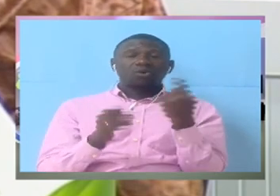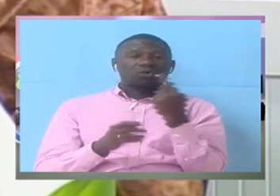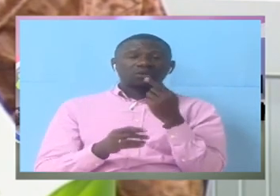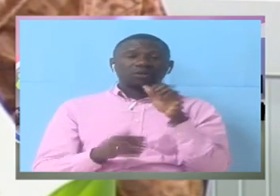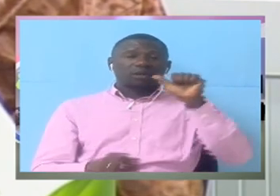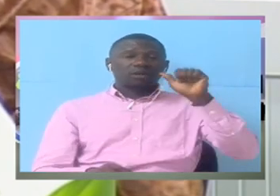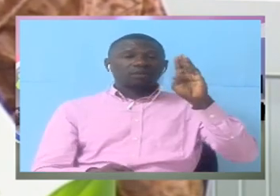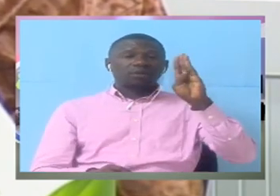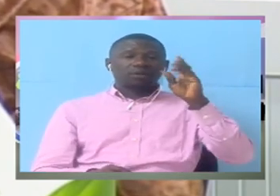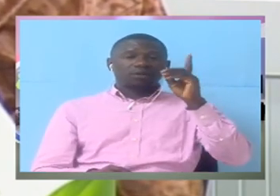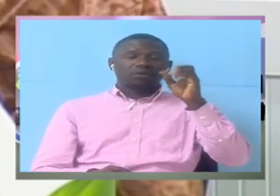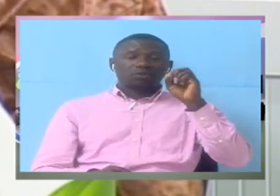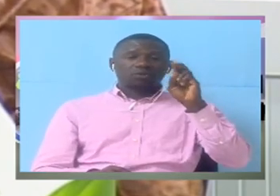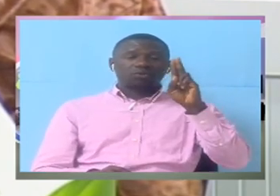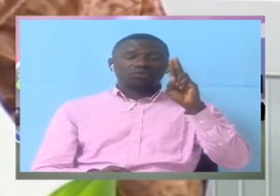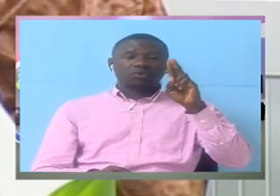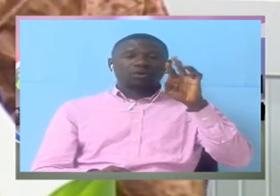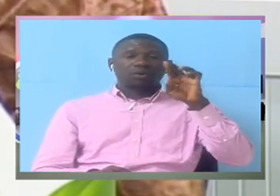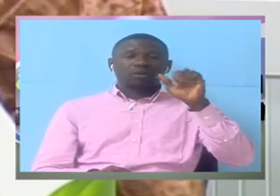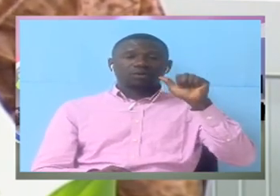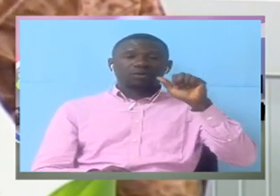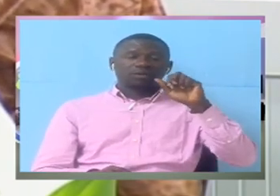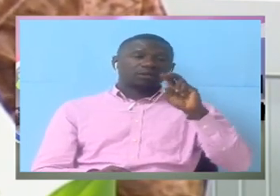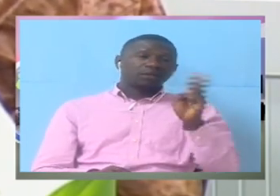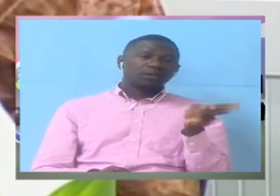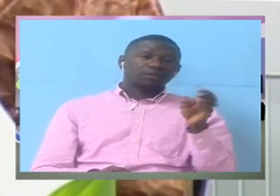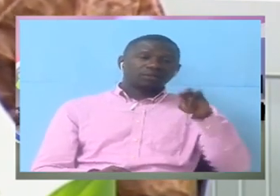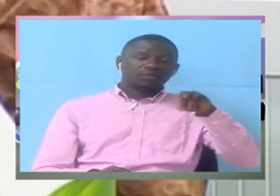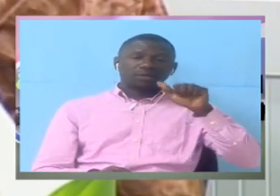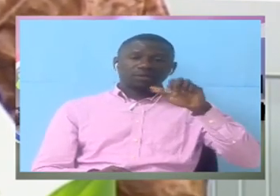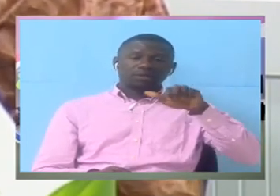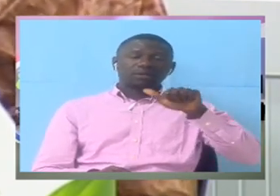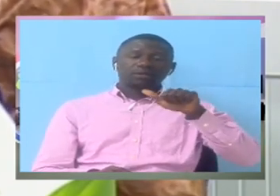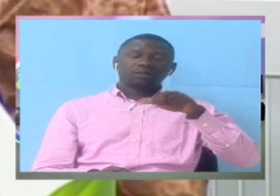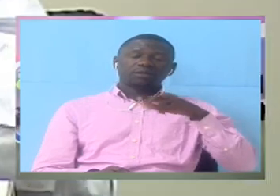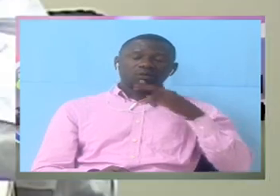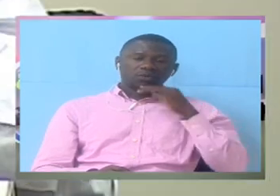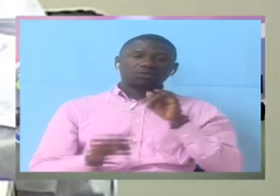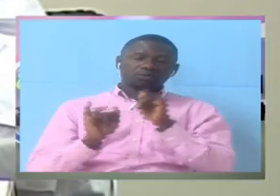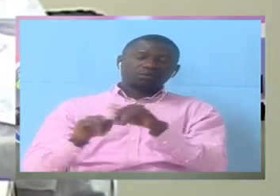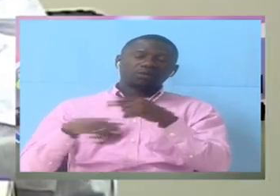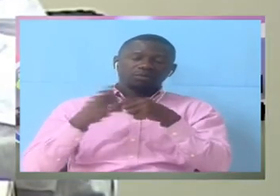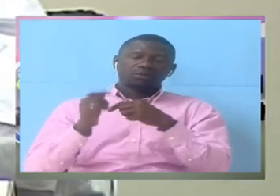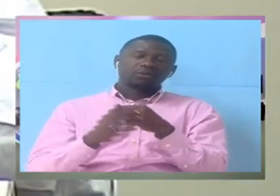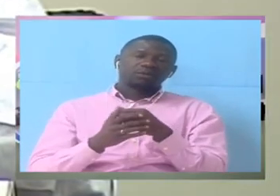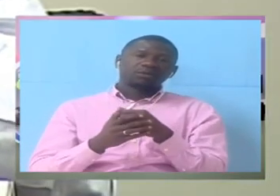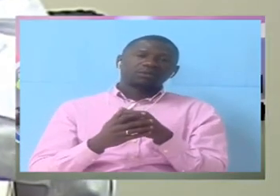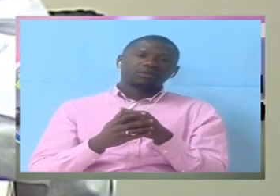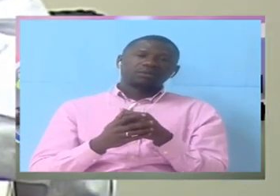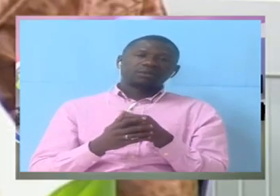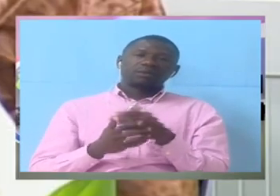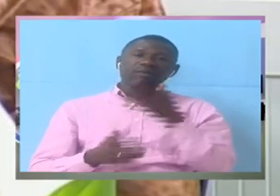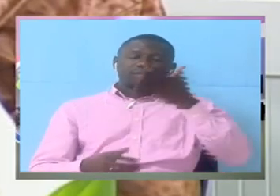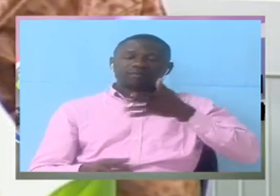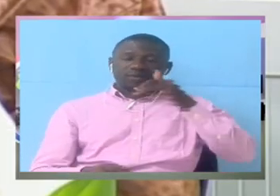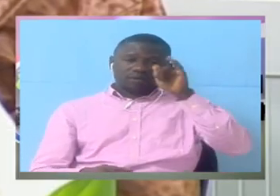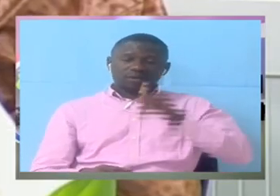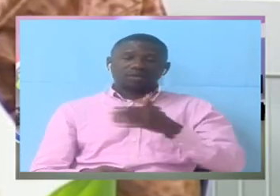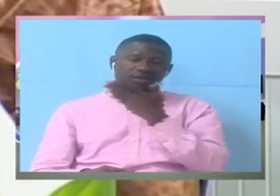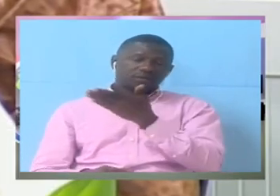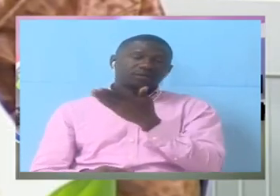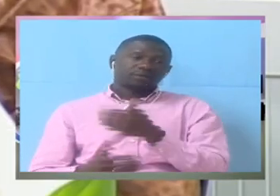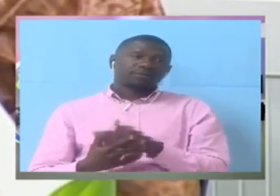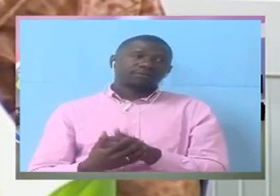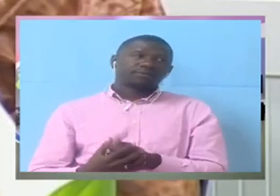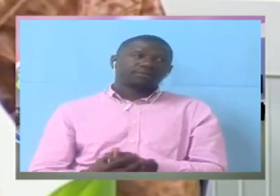Abu Rahman spent 15 years. Christian no la fonko dole be je wole Abu Rahman mako e fango la na ta sangi tan du to moda mina jana ba alba mo 15